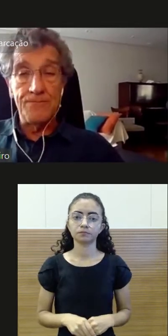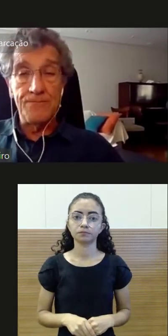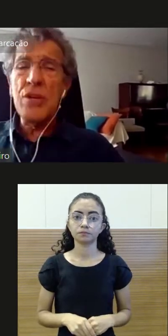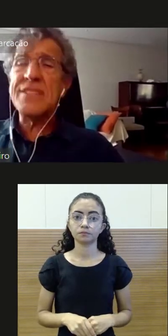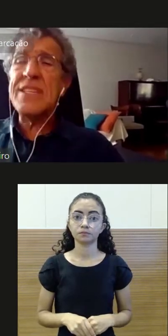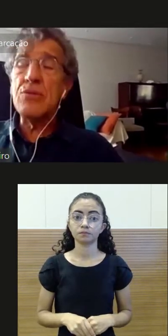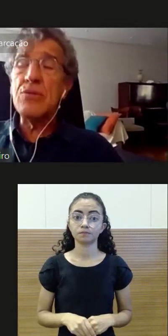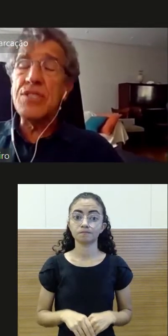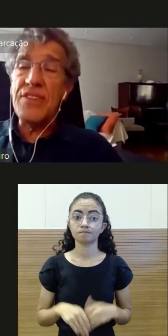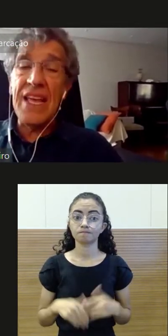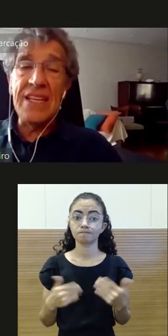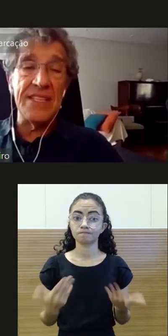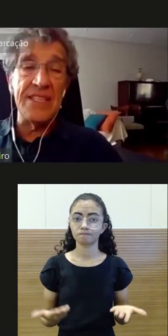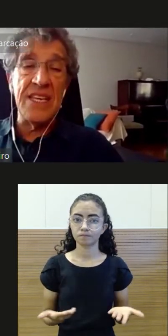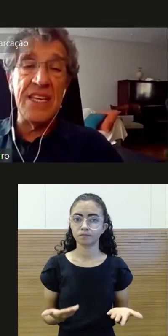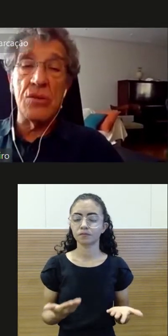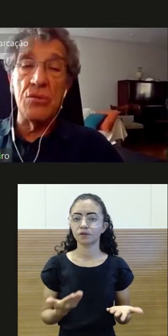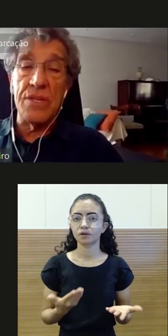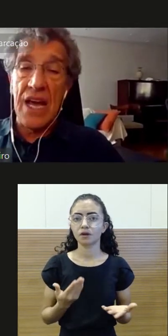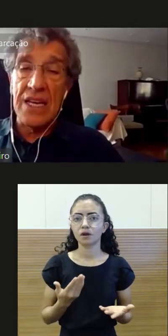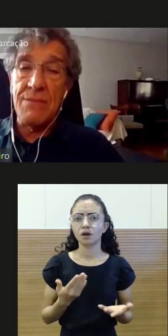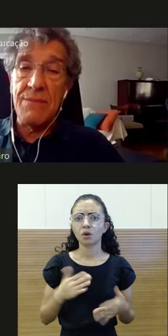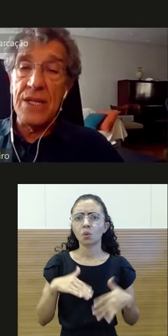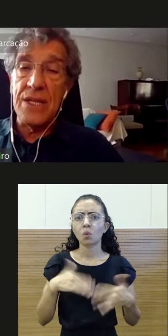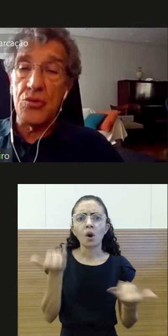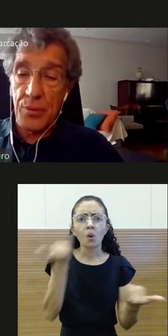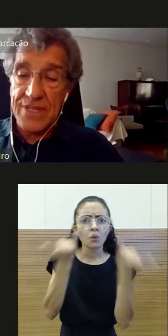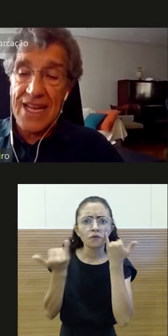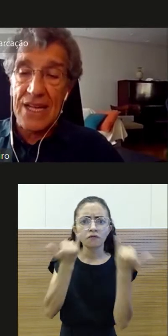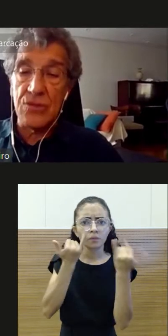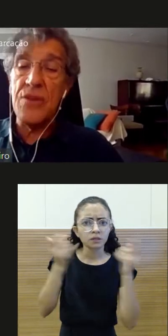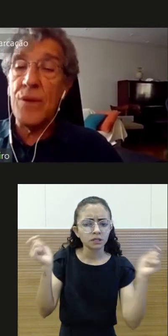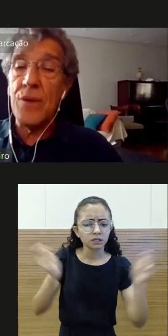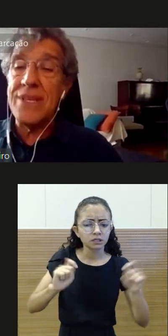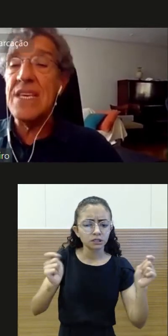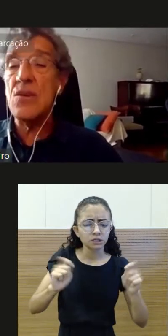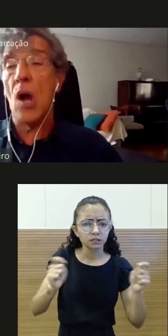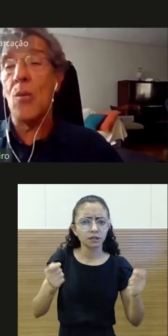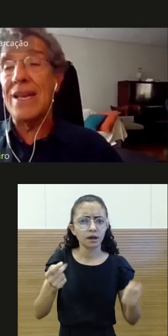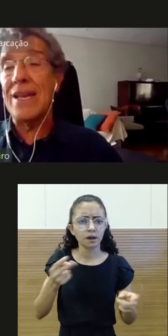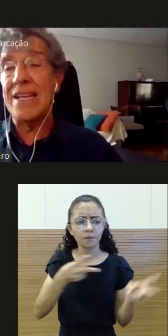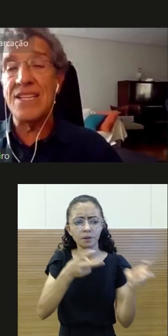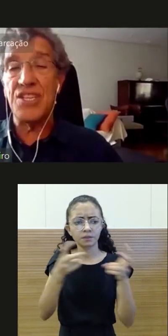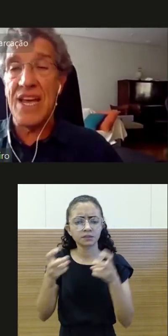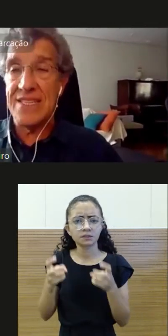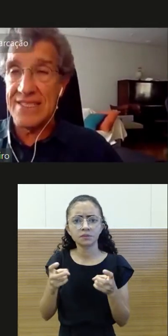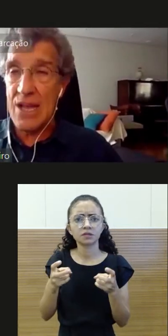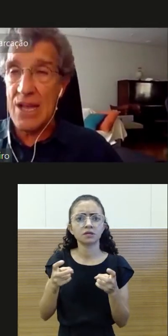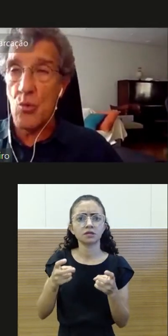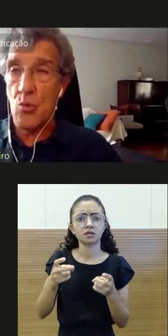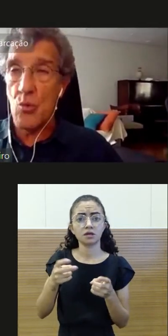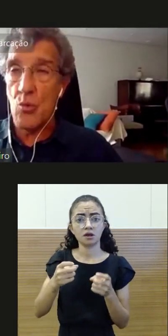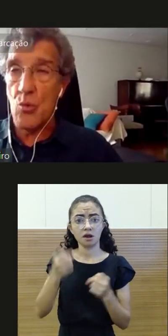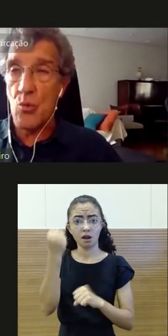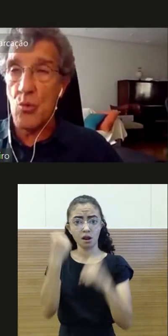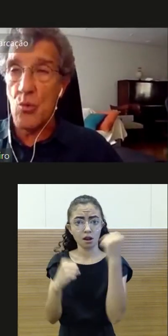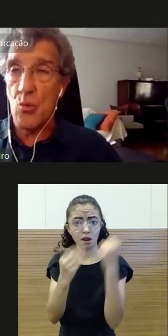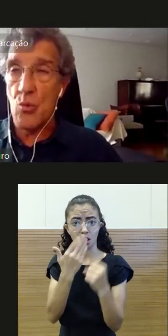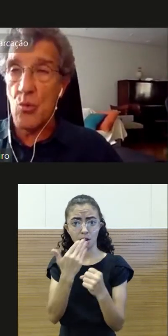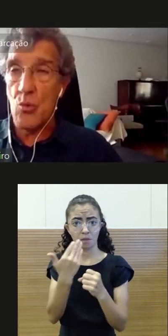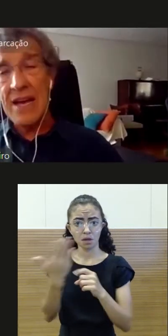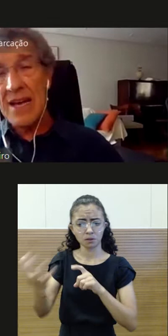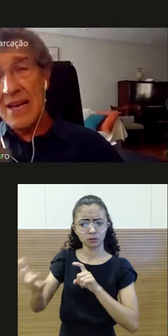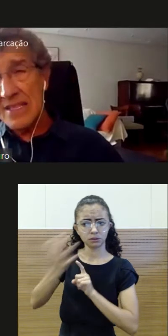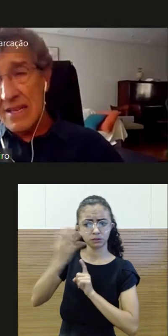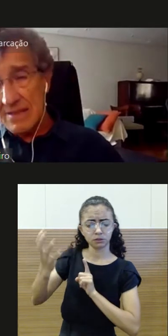year. And what we have as evidences that show that ultra processed foods influence in the quality of the diet